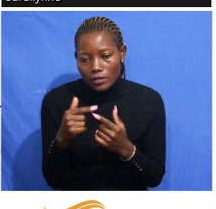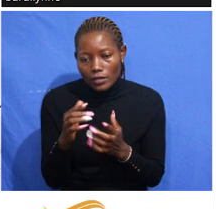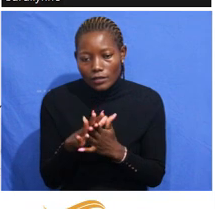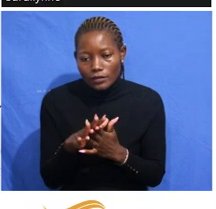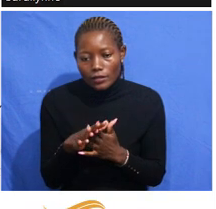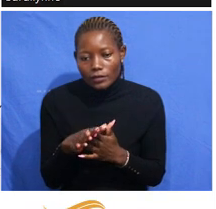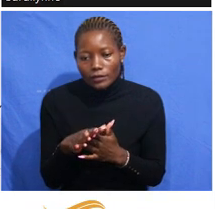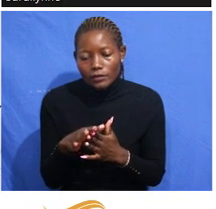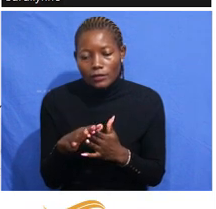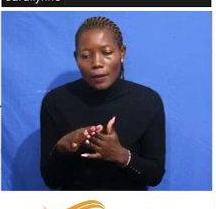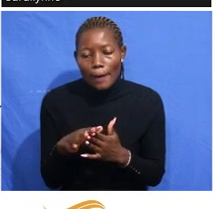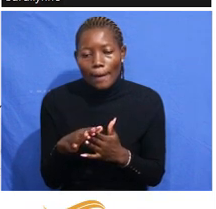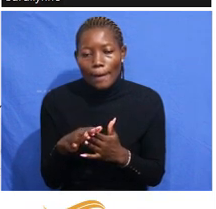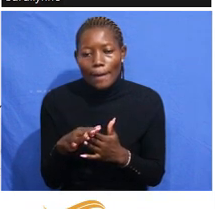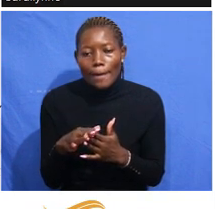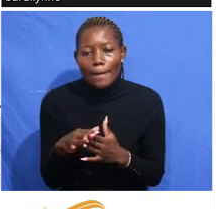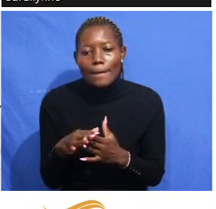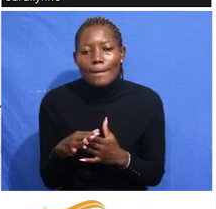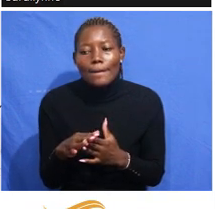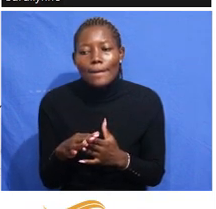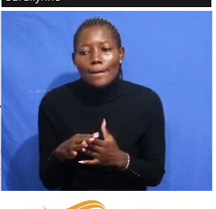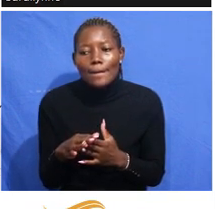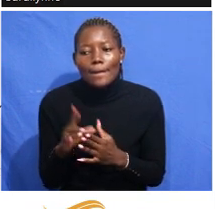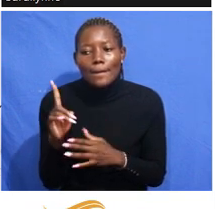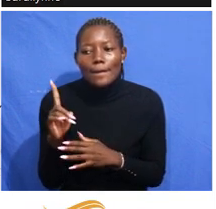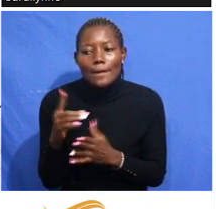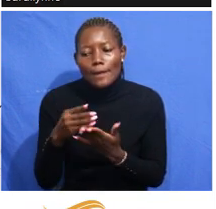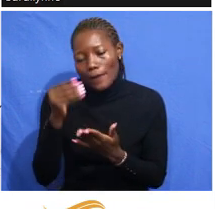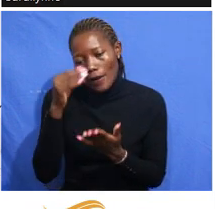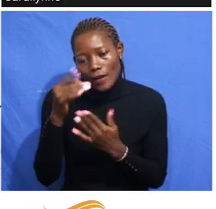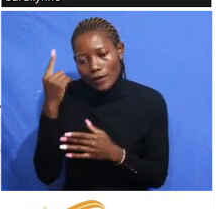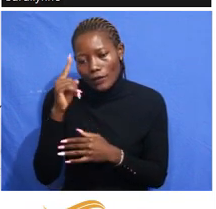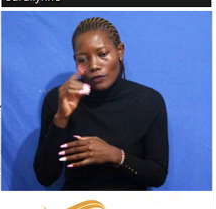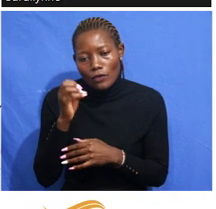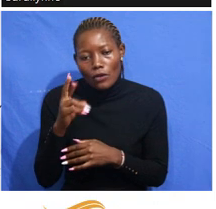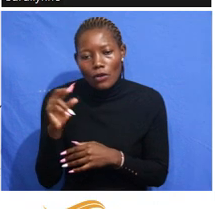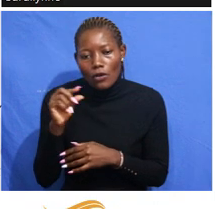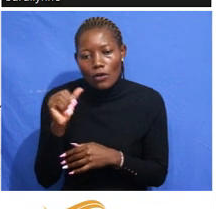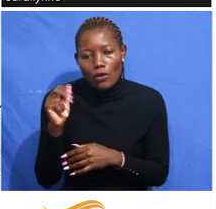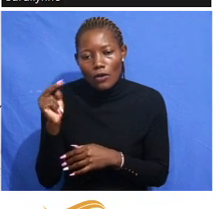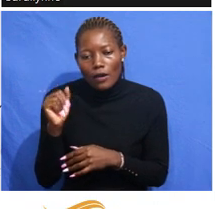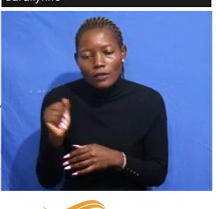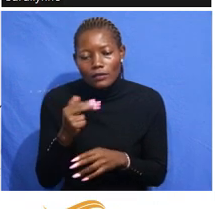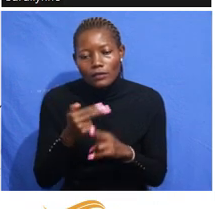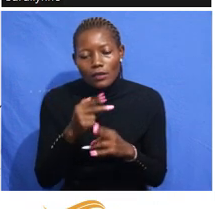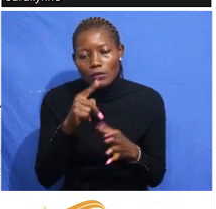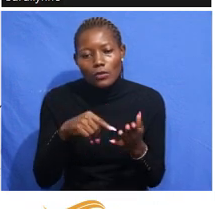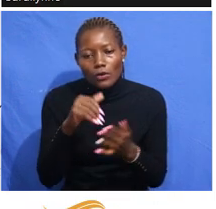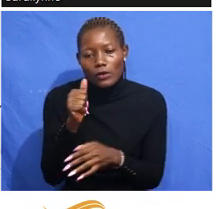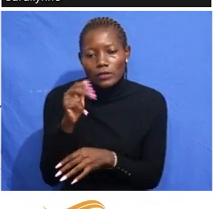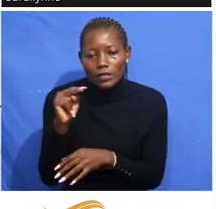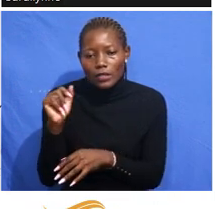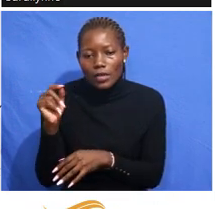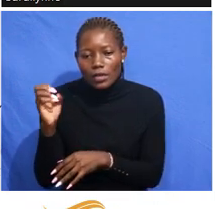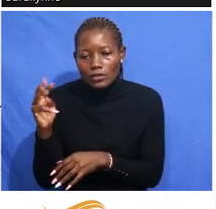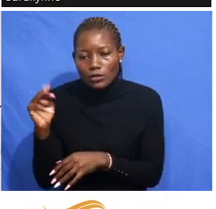the study of this arrangement of organs is called anatomy, where it probably deals with the structure, and now